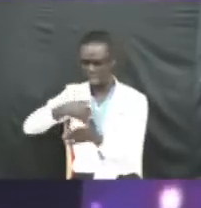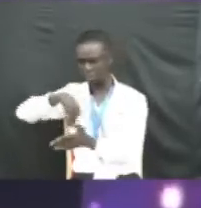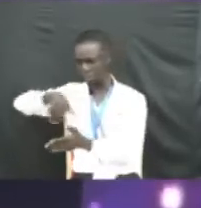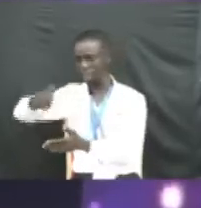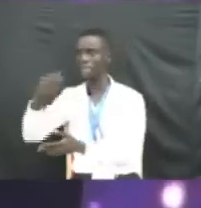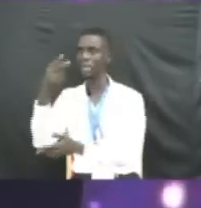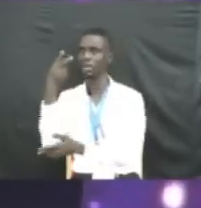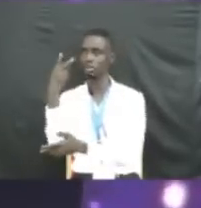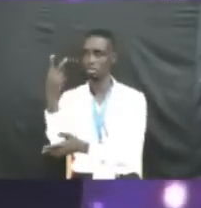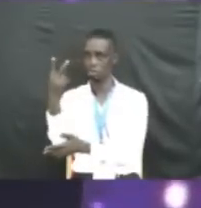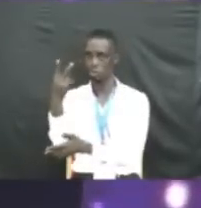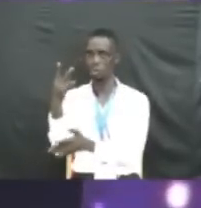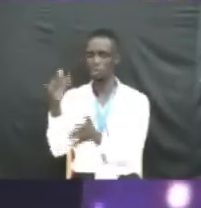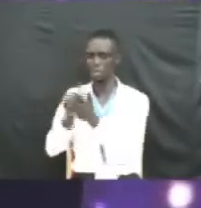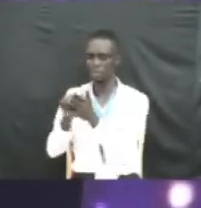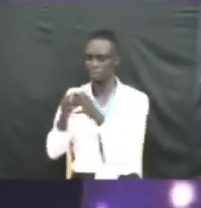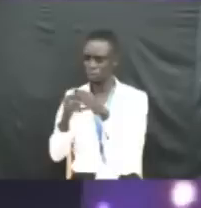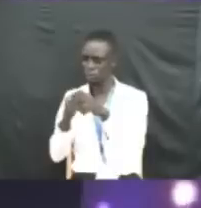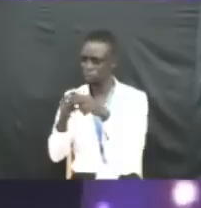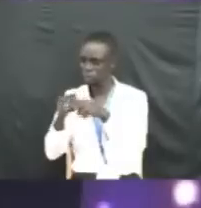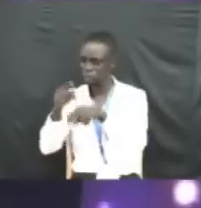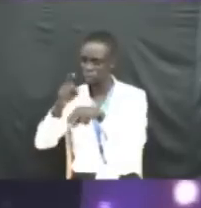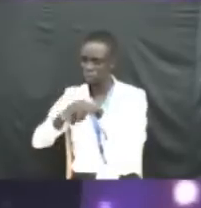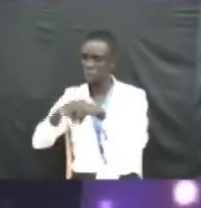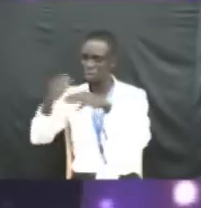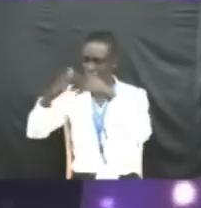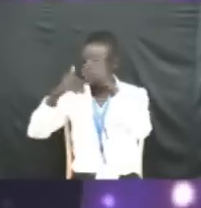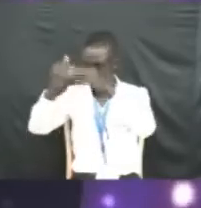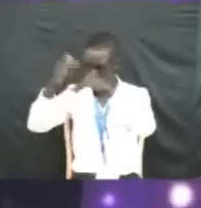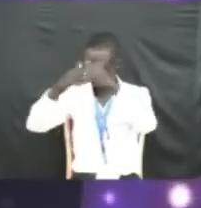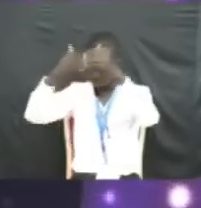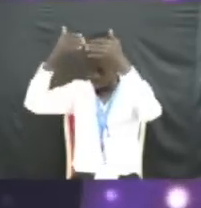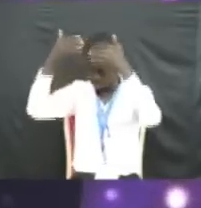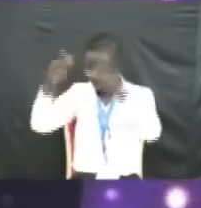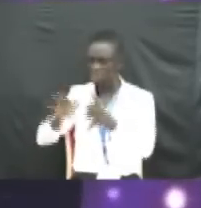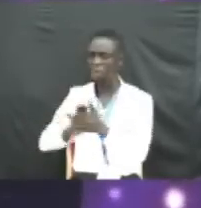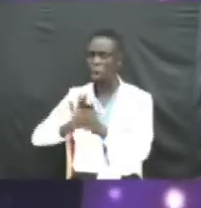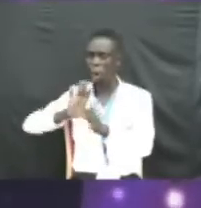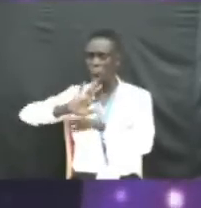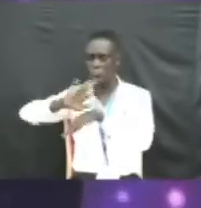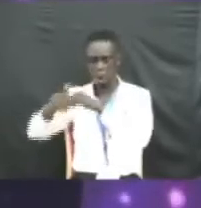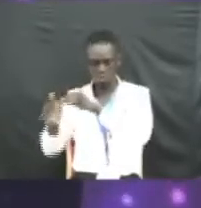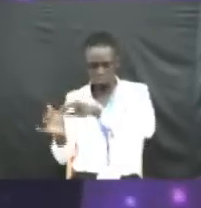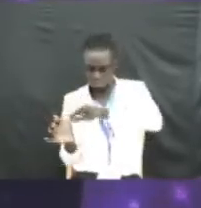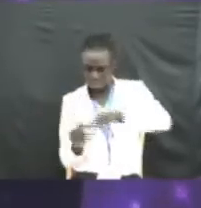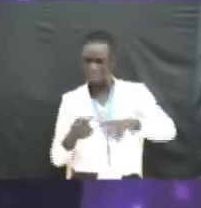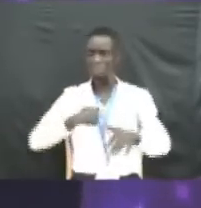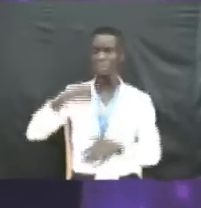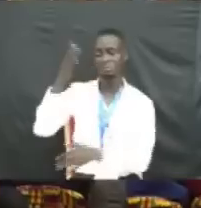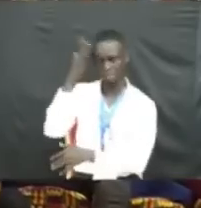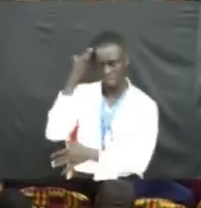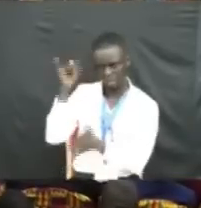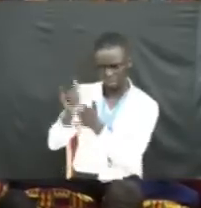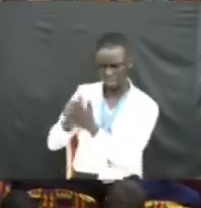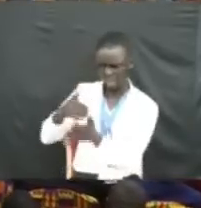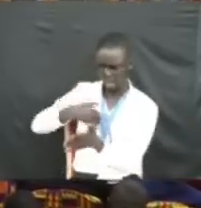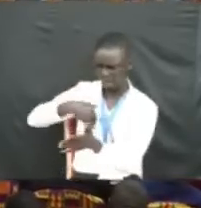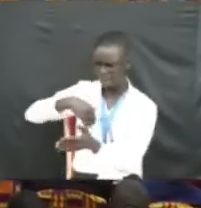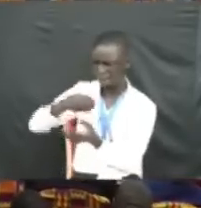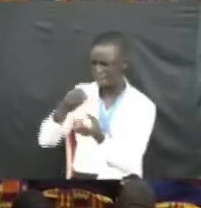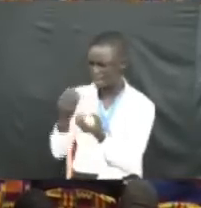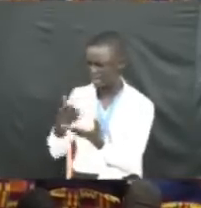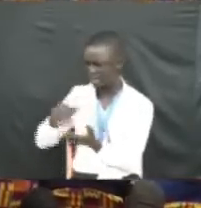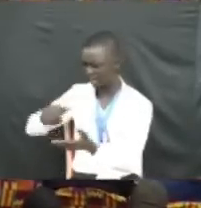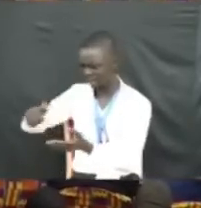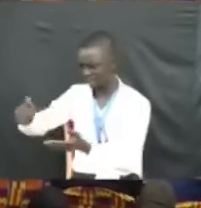various levels of completion. Aside these mention, I'm also aware of many other intervention